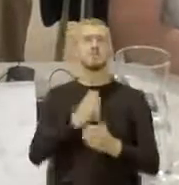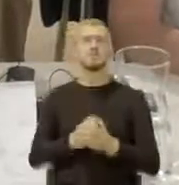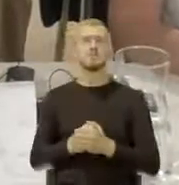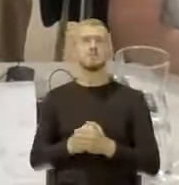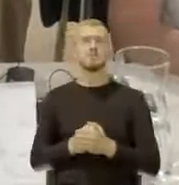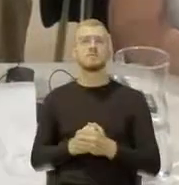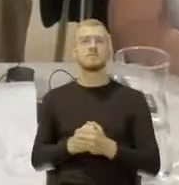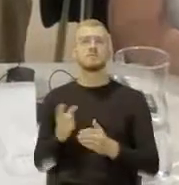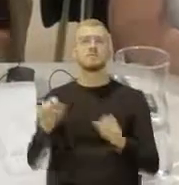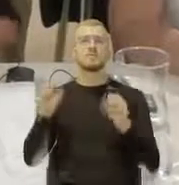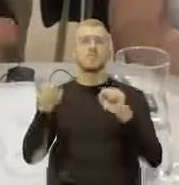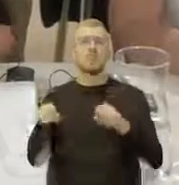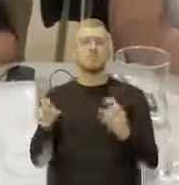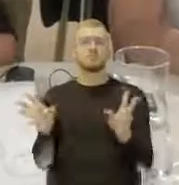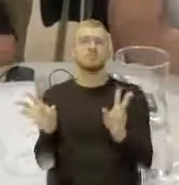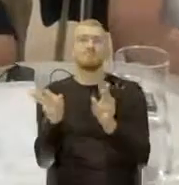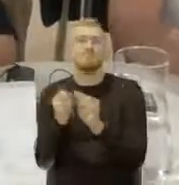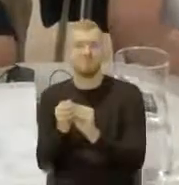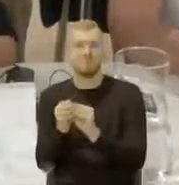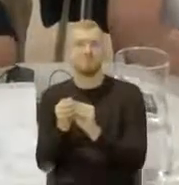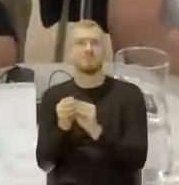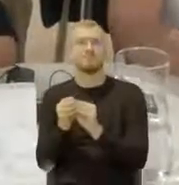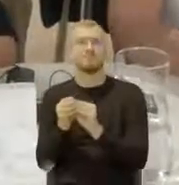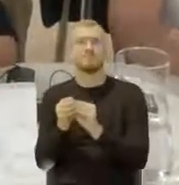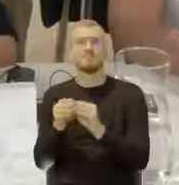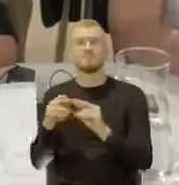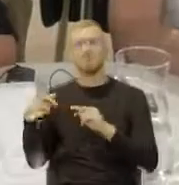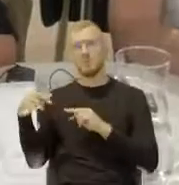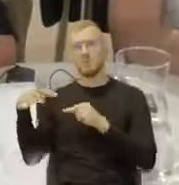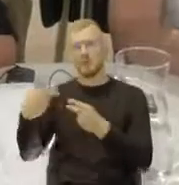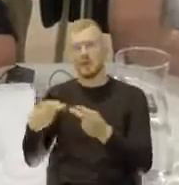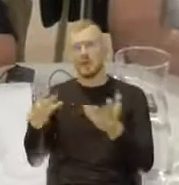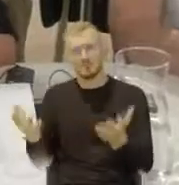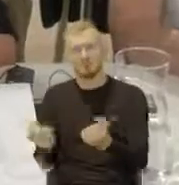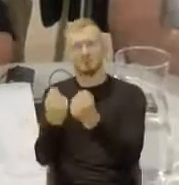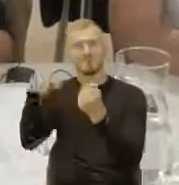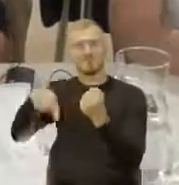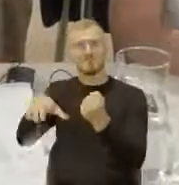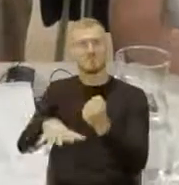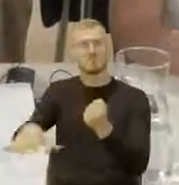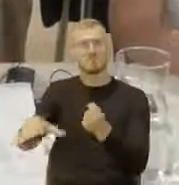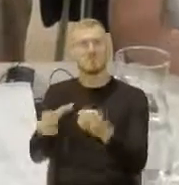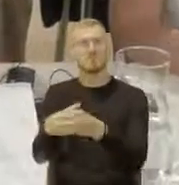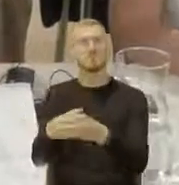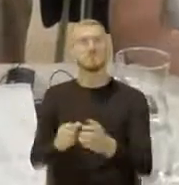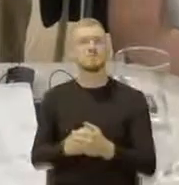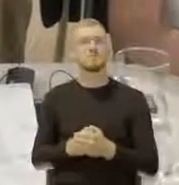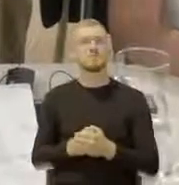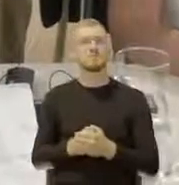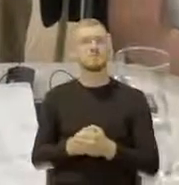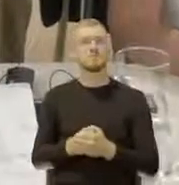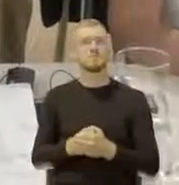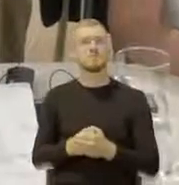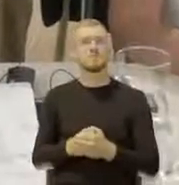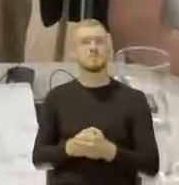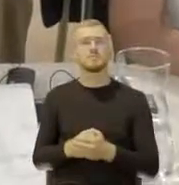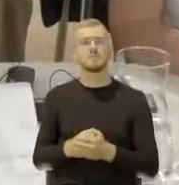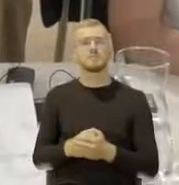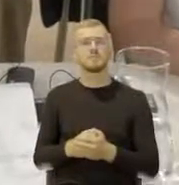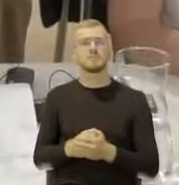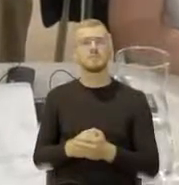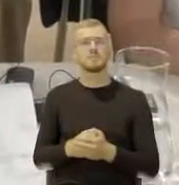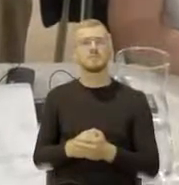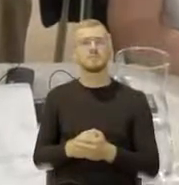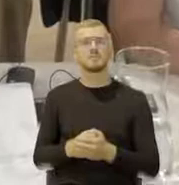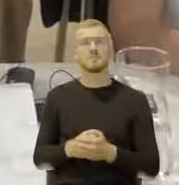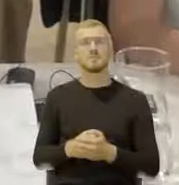and deprivatizing vital local public services. There is a global database that